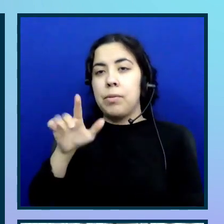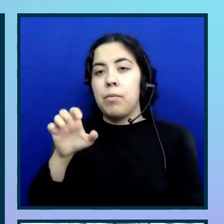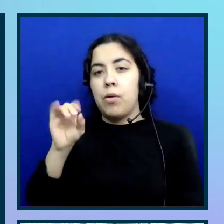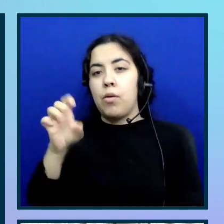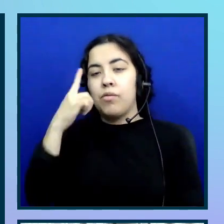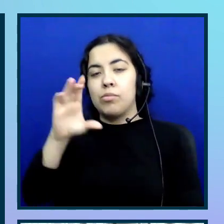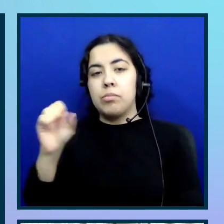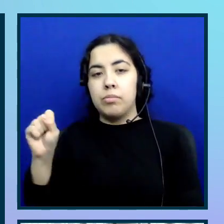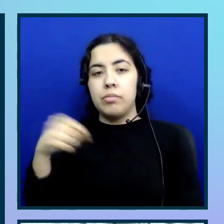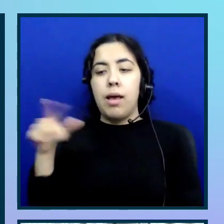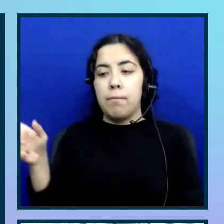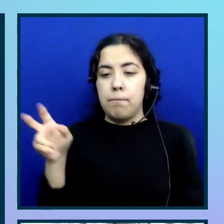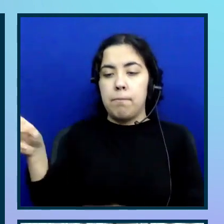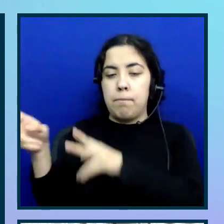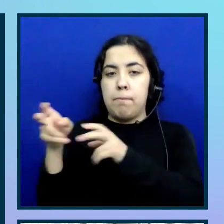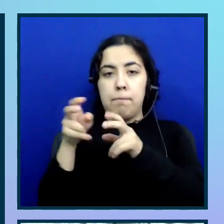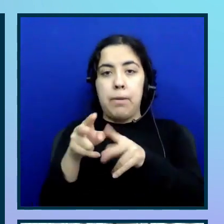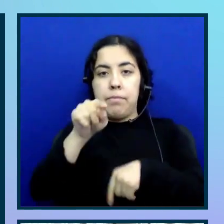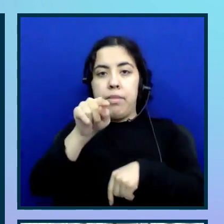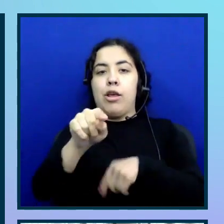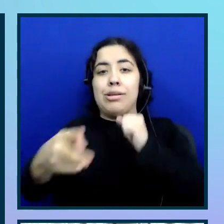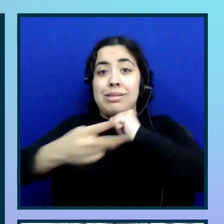can paste that there, save it.